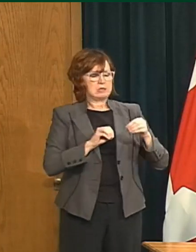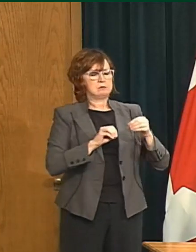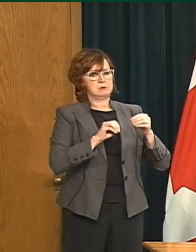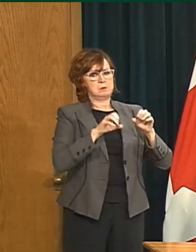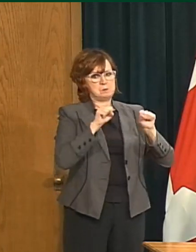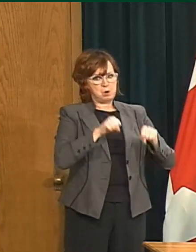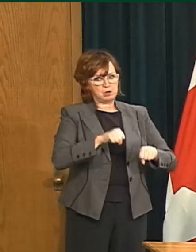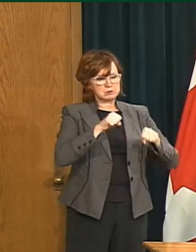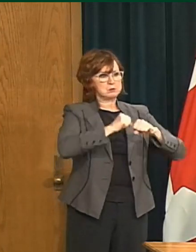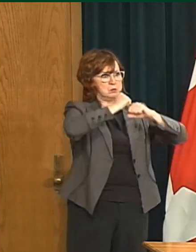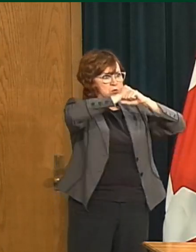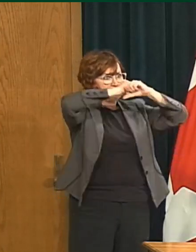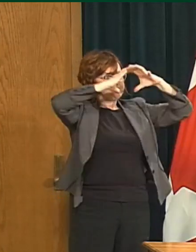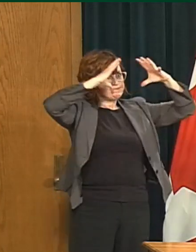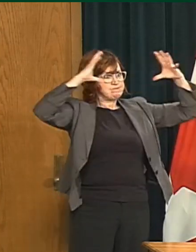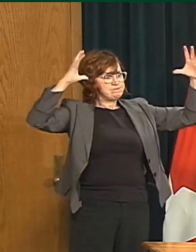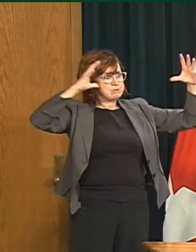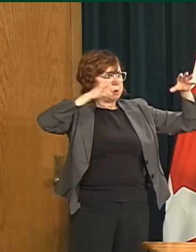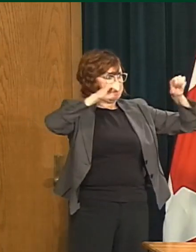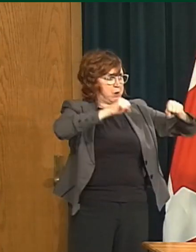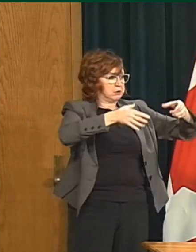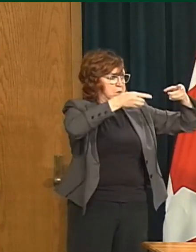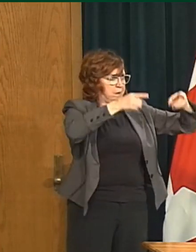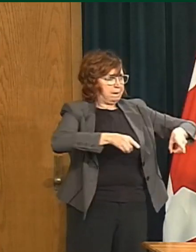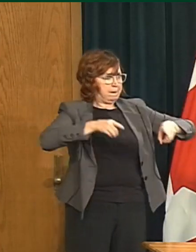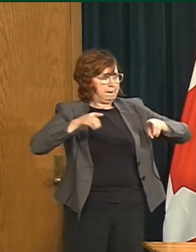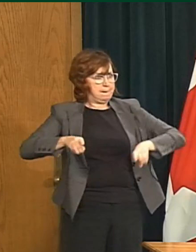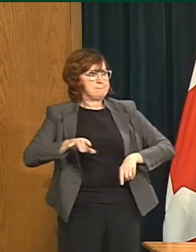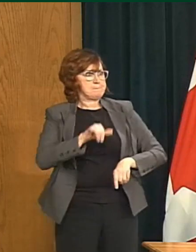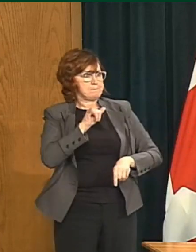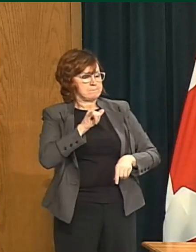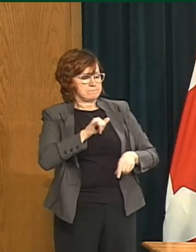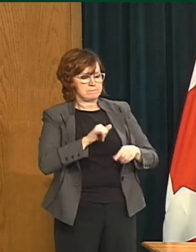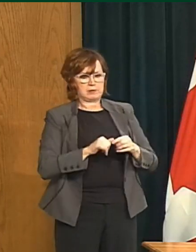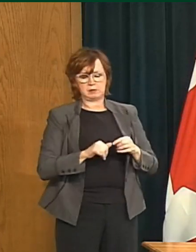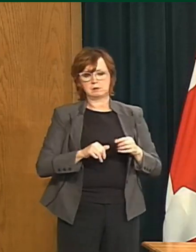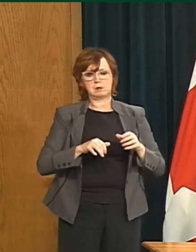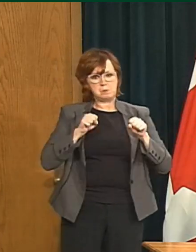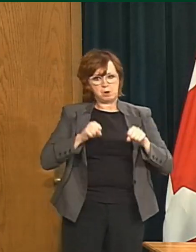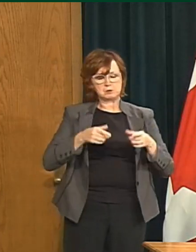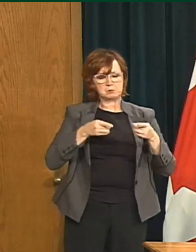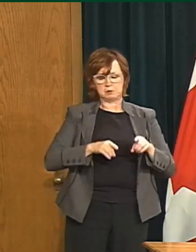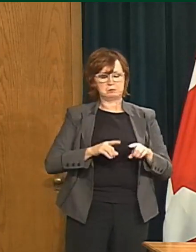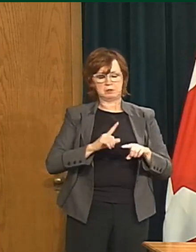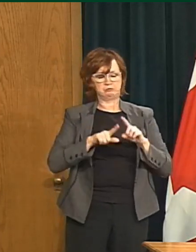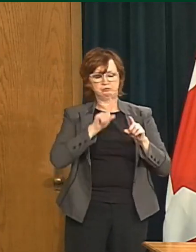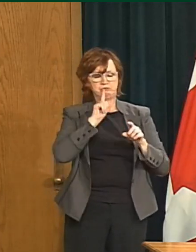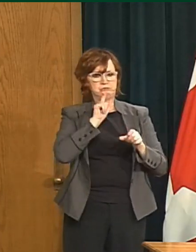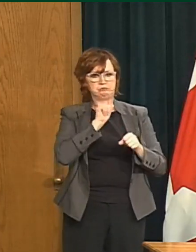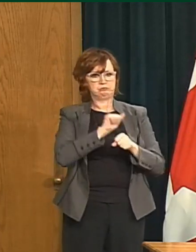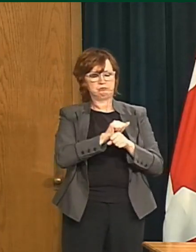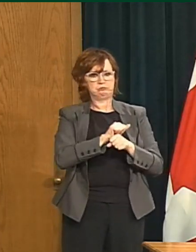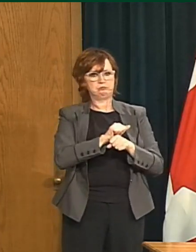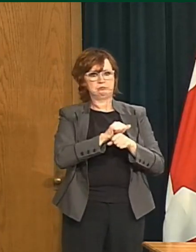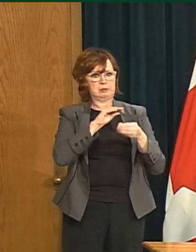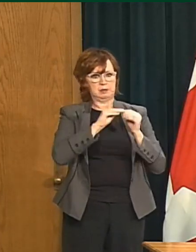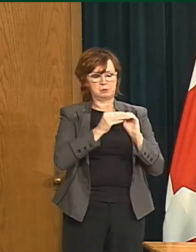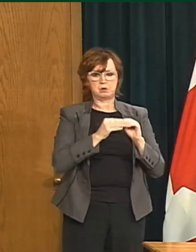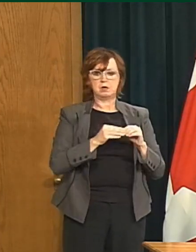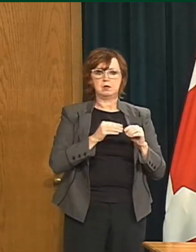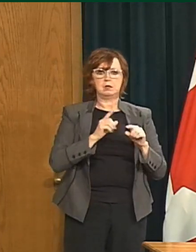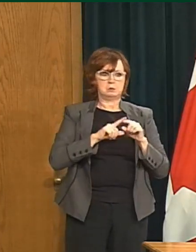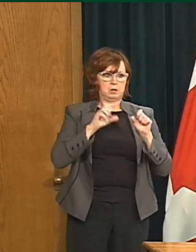number of not only deaths, but the number of people that are admitted to hospital, and ultimately the number of people that contract this